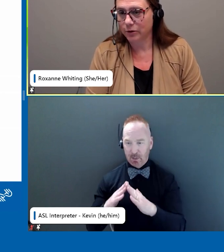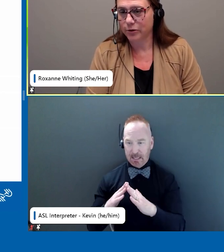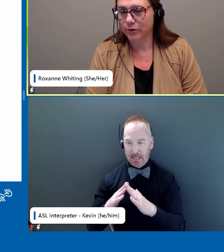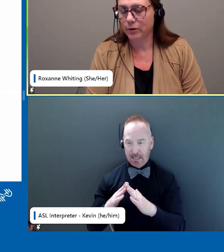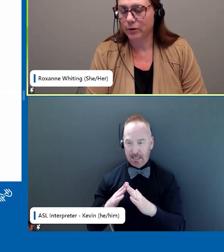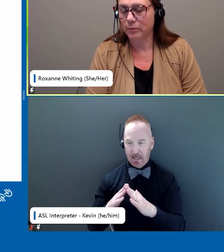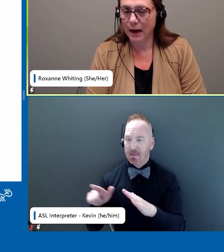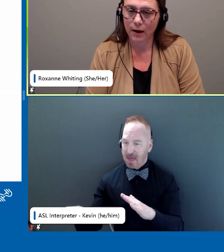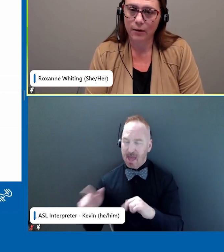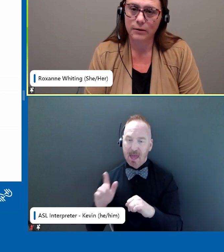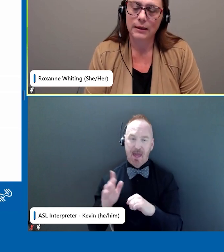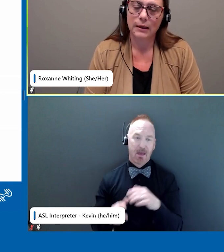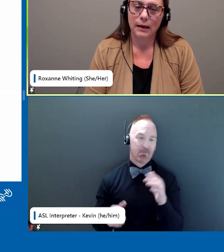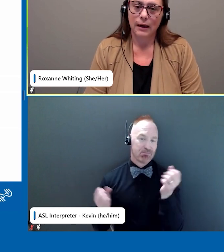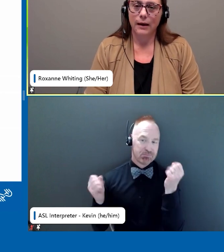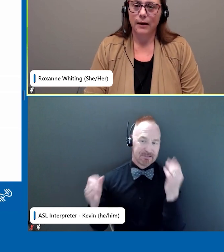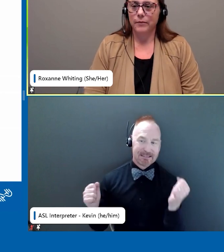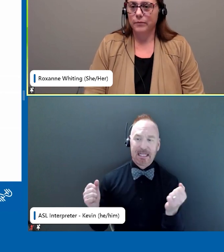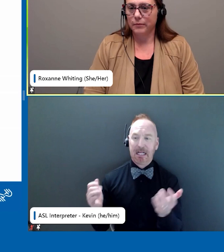that cultural background.